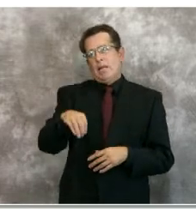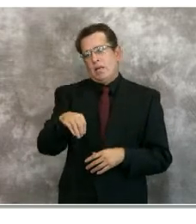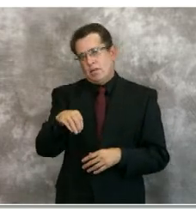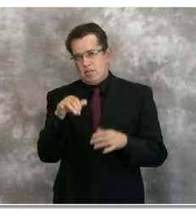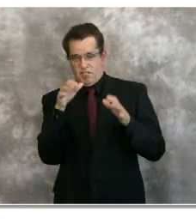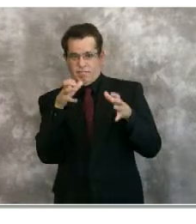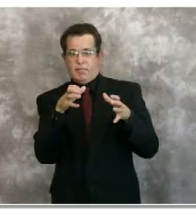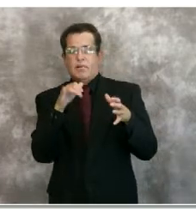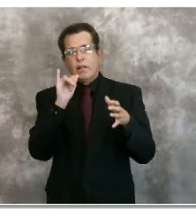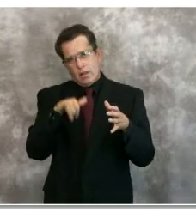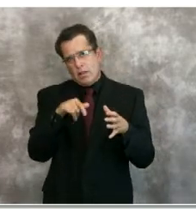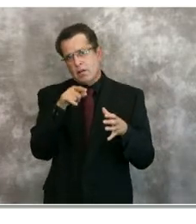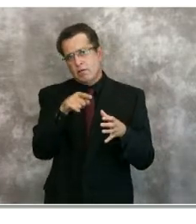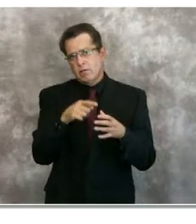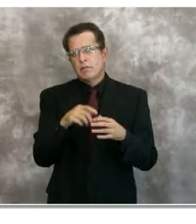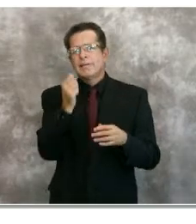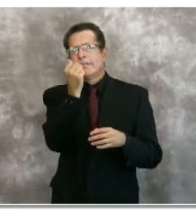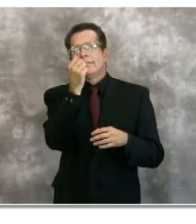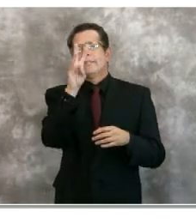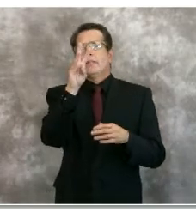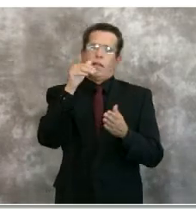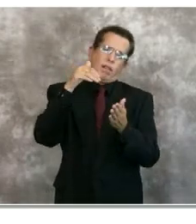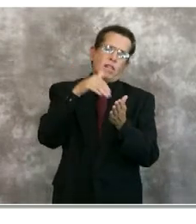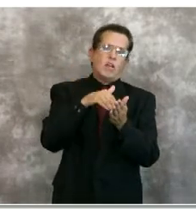59%, represented by